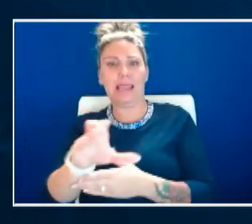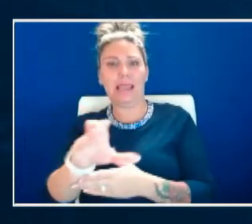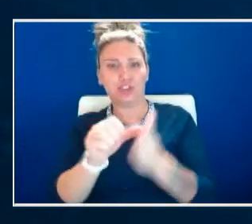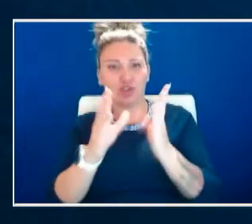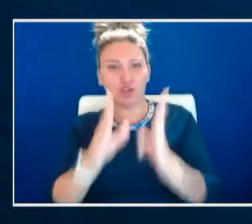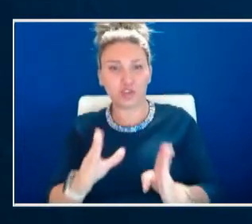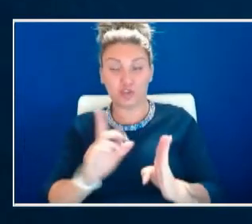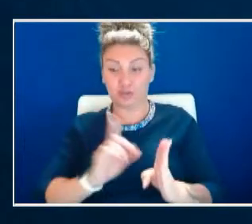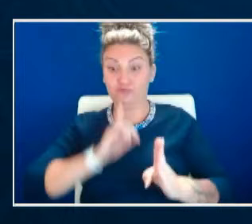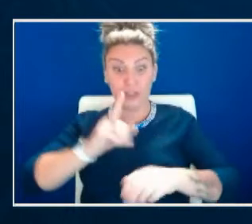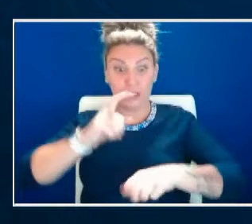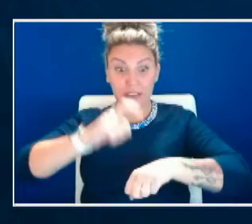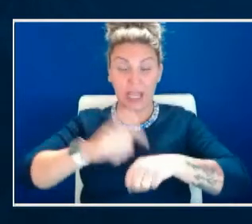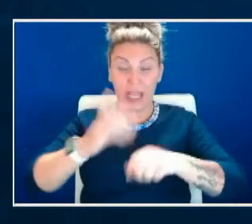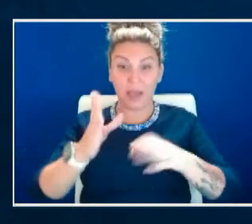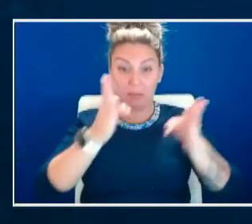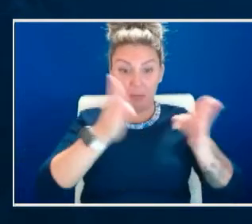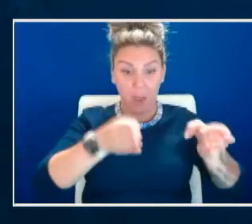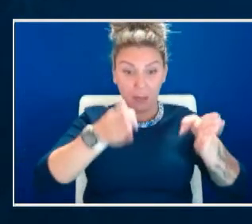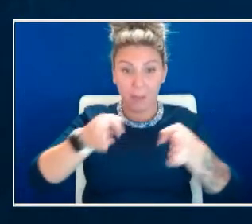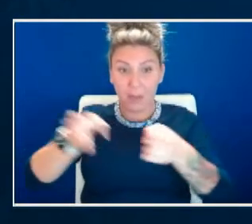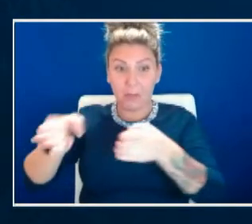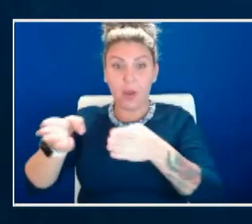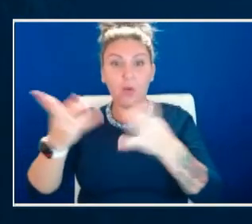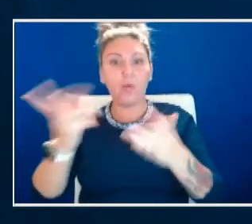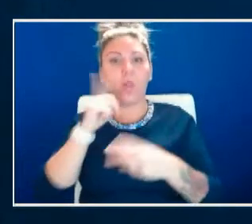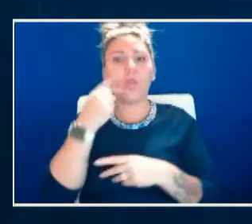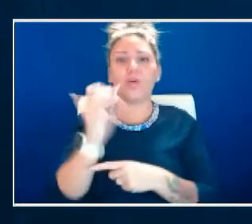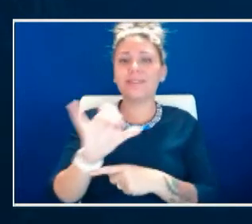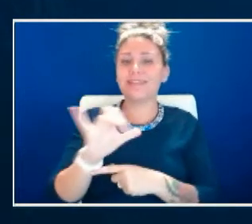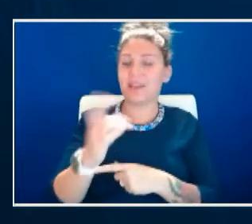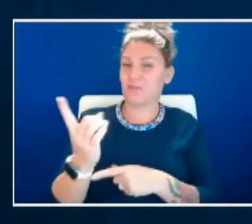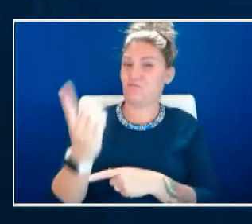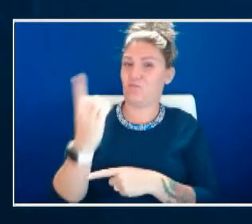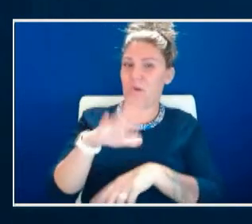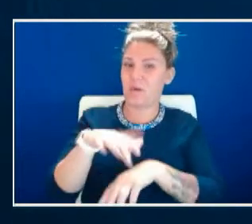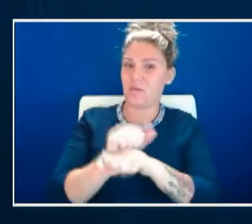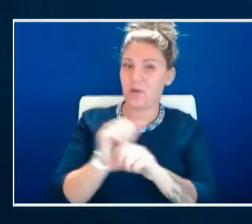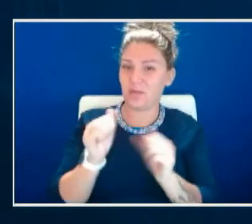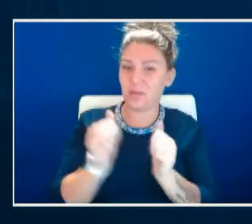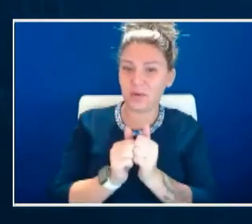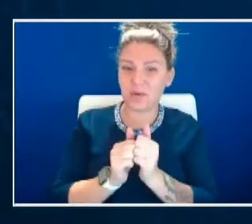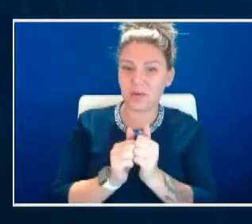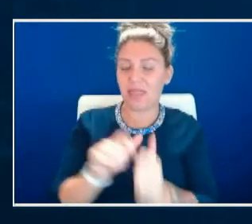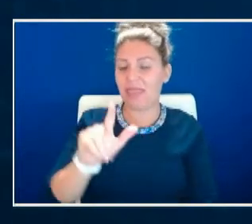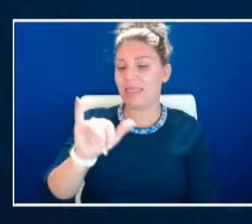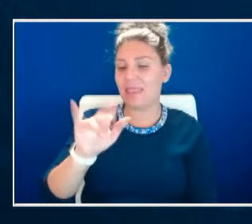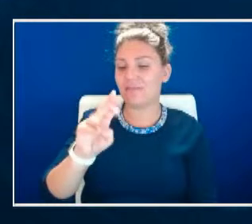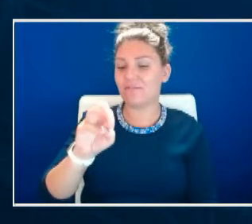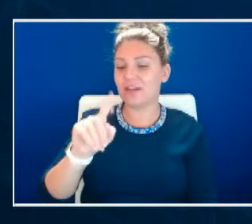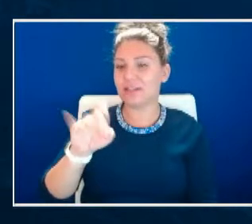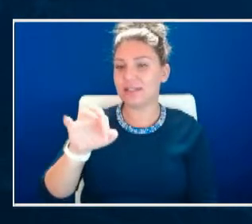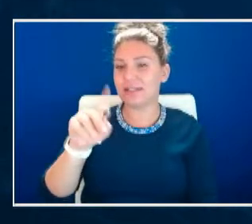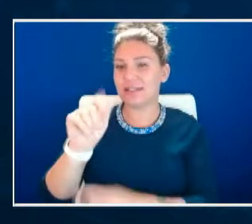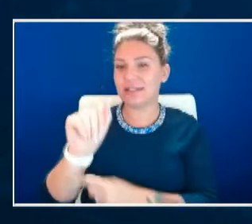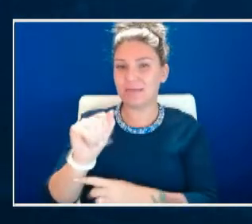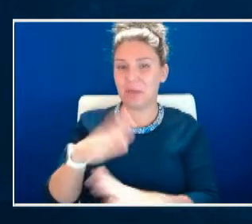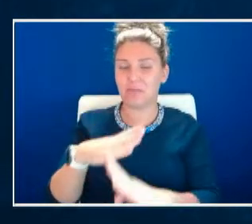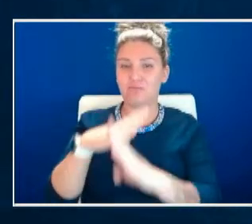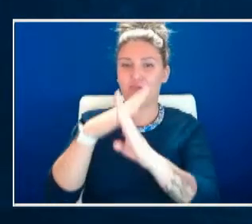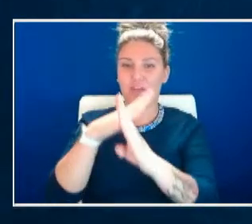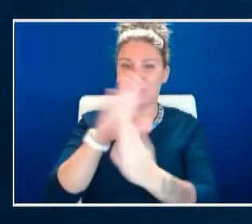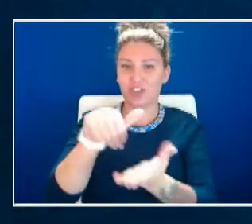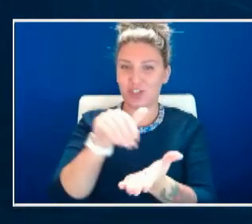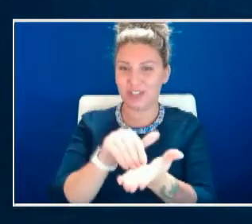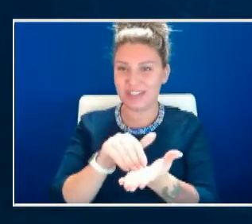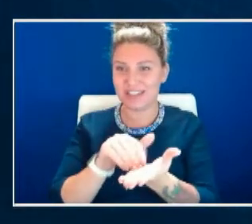what this has looked like for you. And I know one of those appointments was with the Lymphedema Prevention Center, our